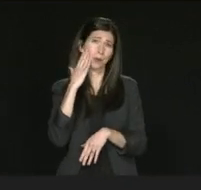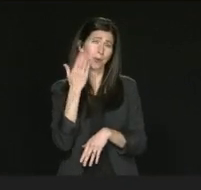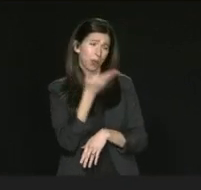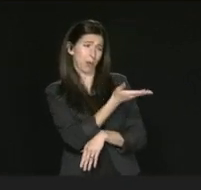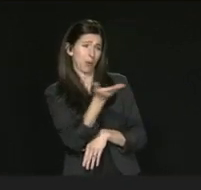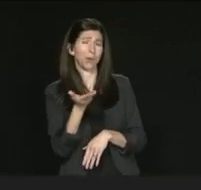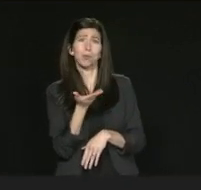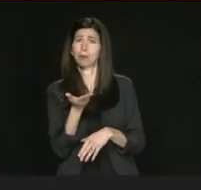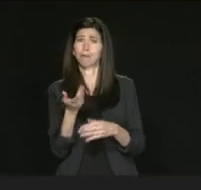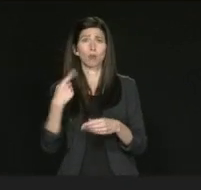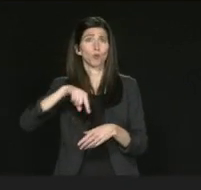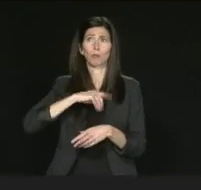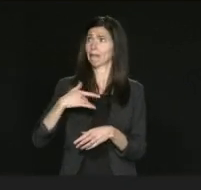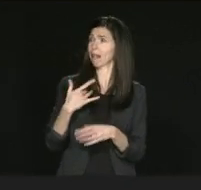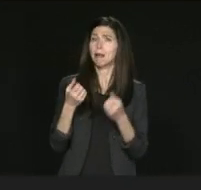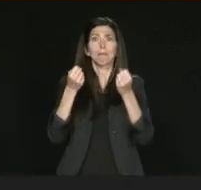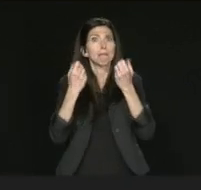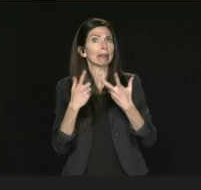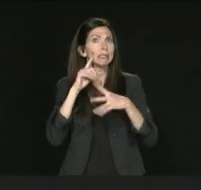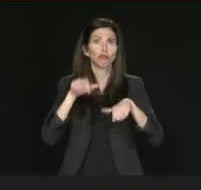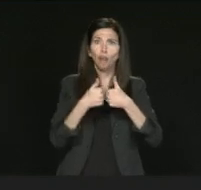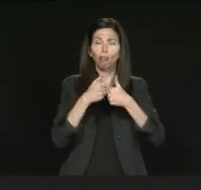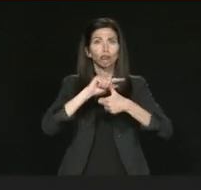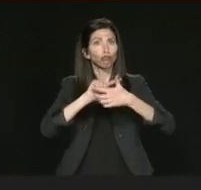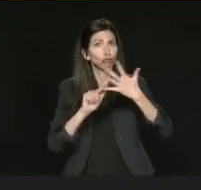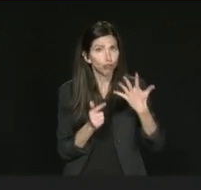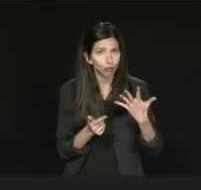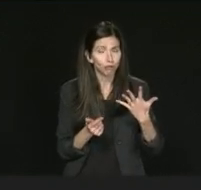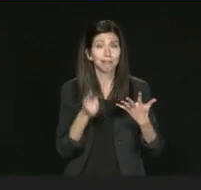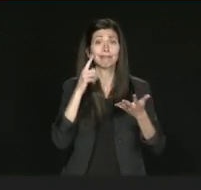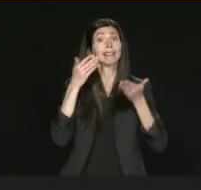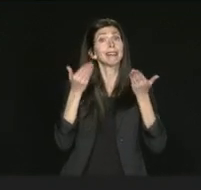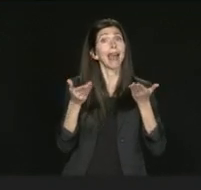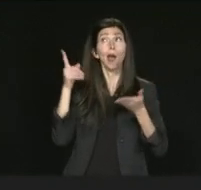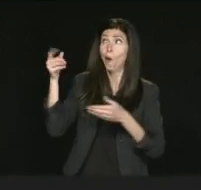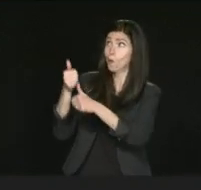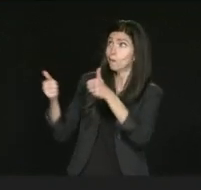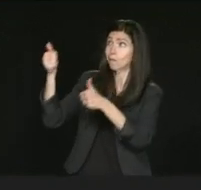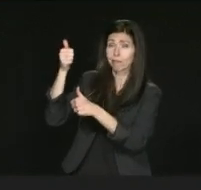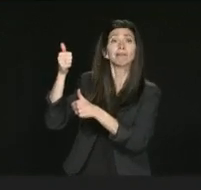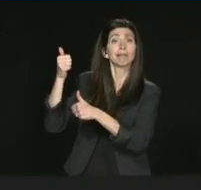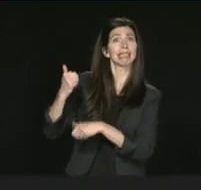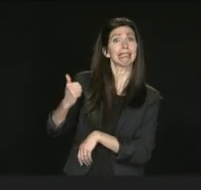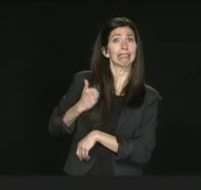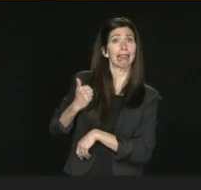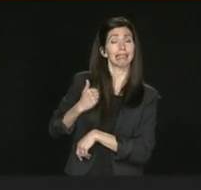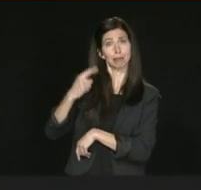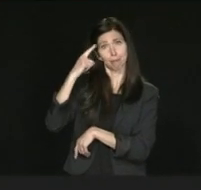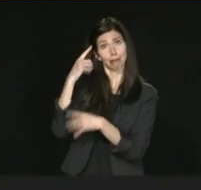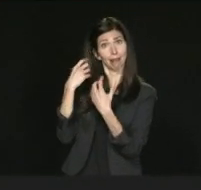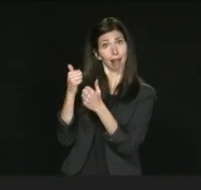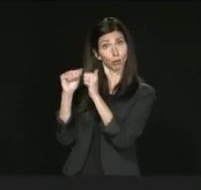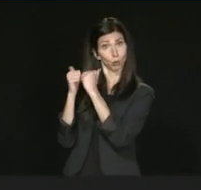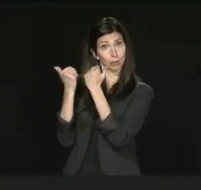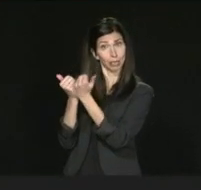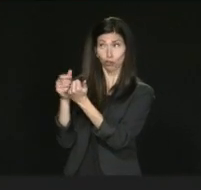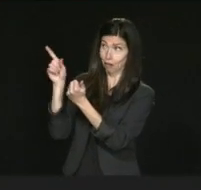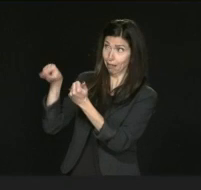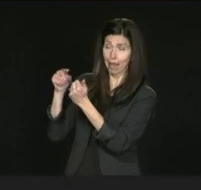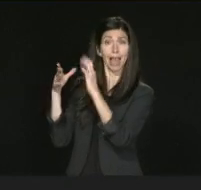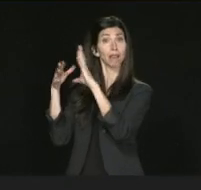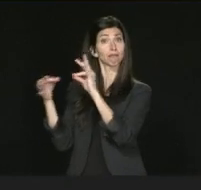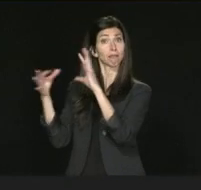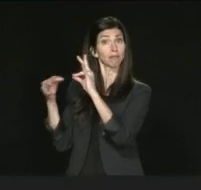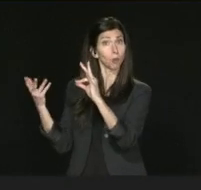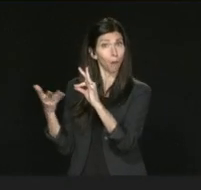Association is leading the way on Mental Health Week by encouraging us to hashtag Get Real with